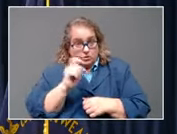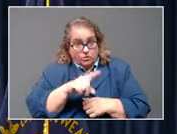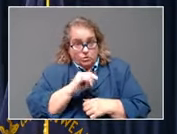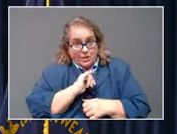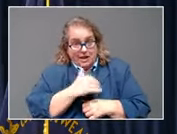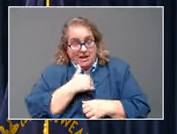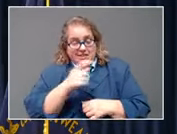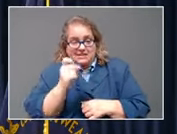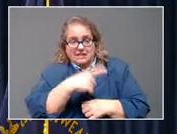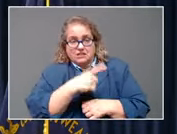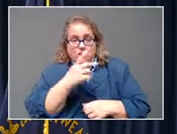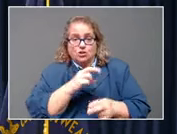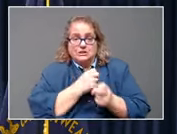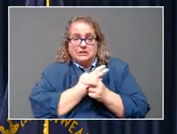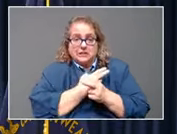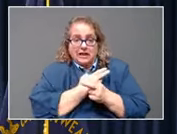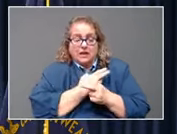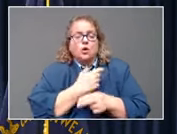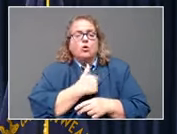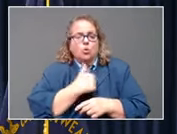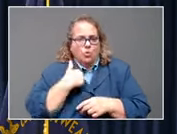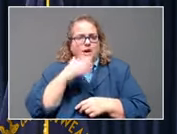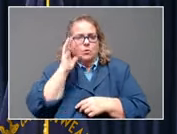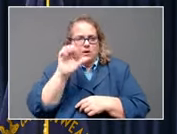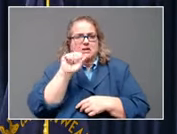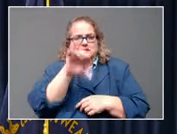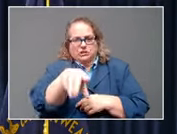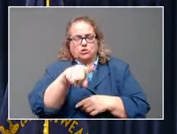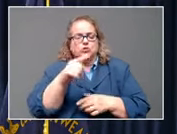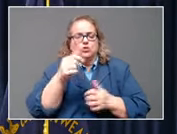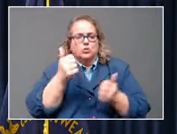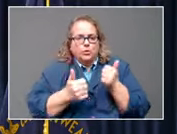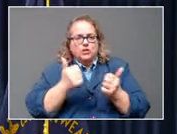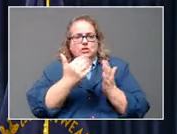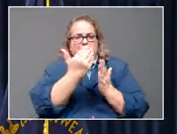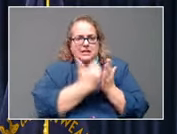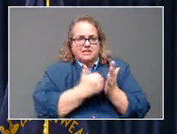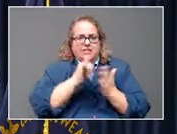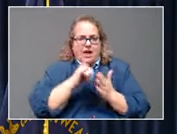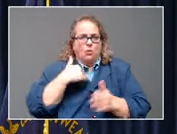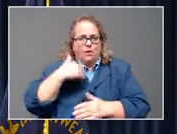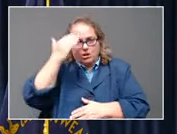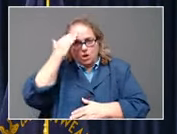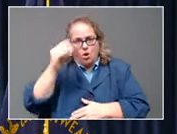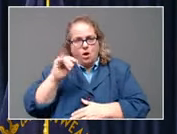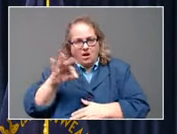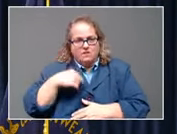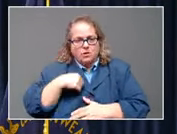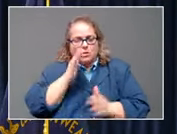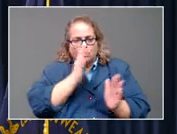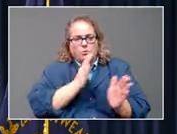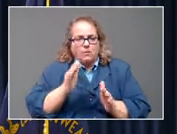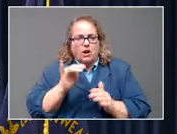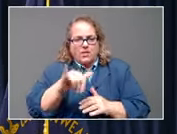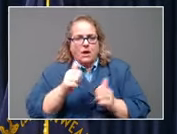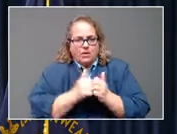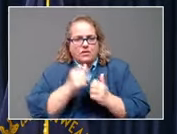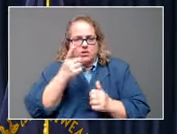that we can get. Okay. We'll get you the ones that we are knowledgeable about. We'll prepare that with Dr. Stack's